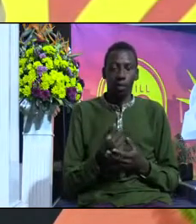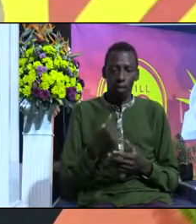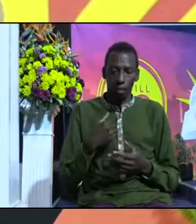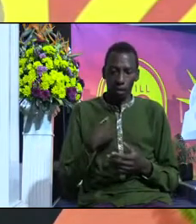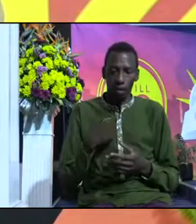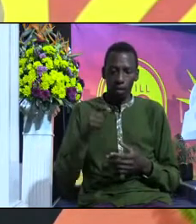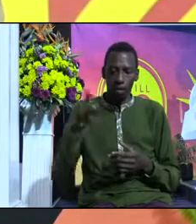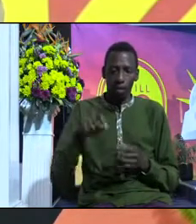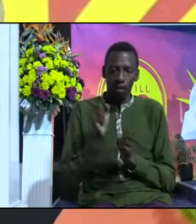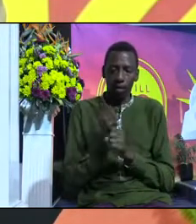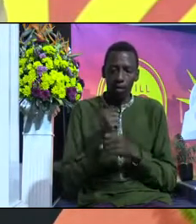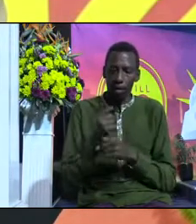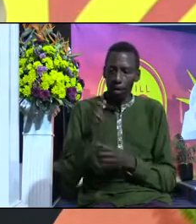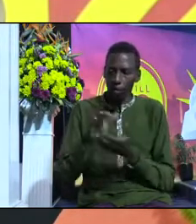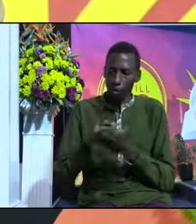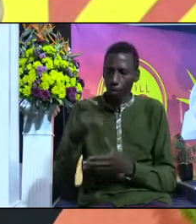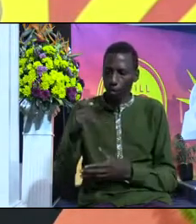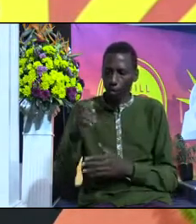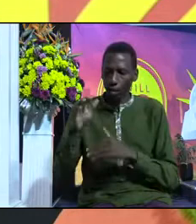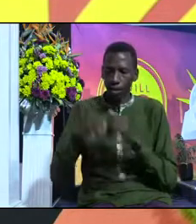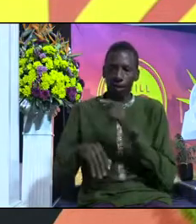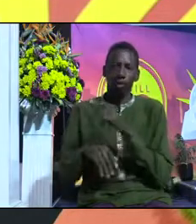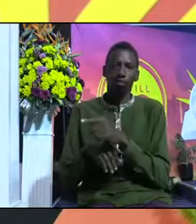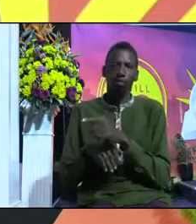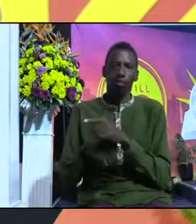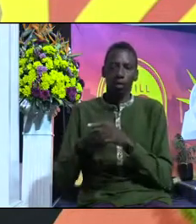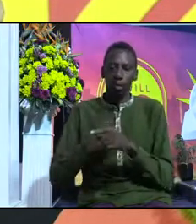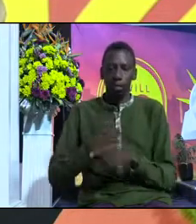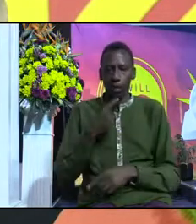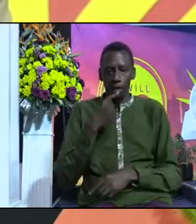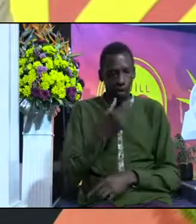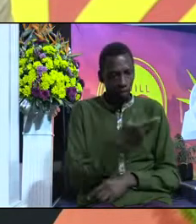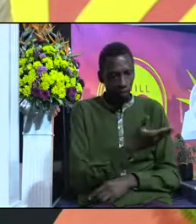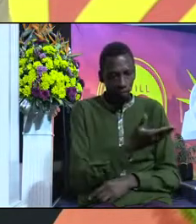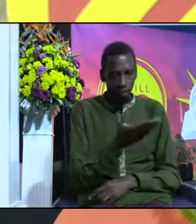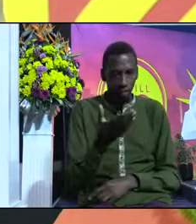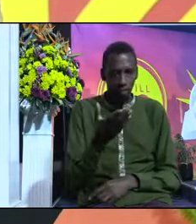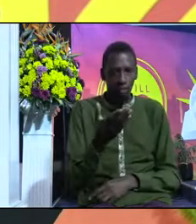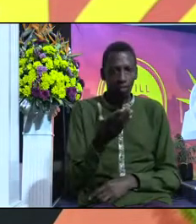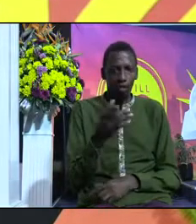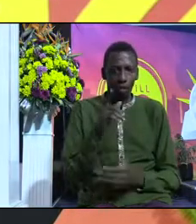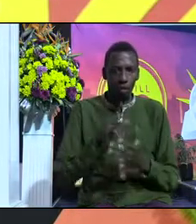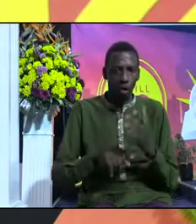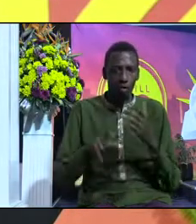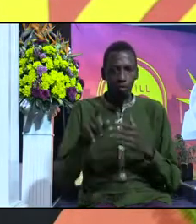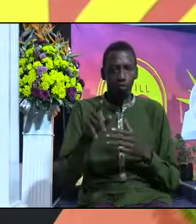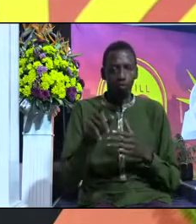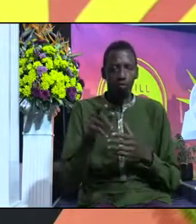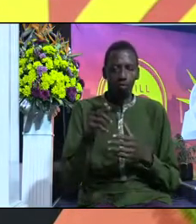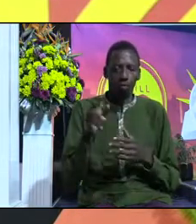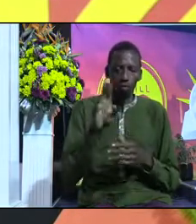I've got to make more money than you. And I'll tell you what you spend